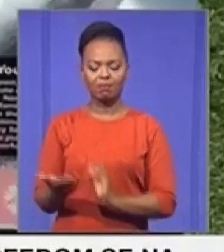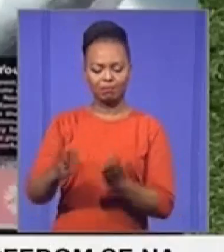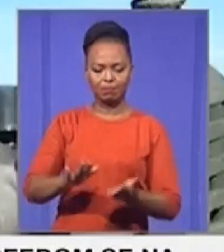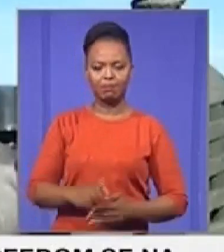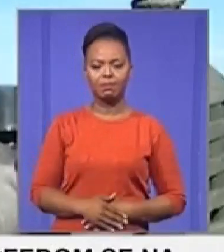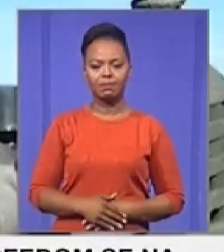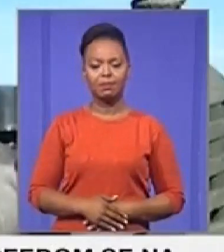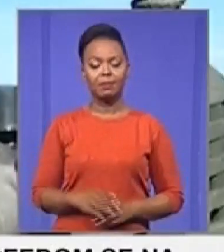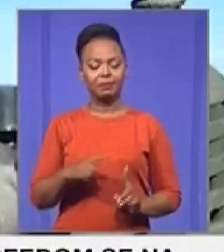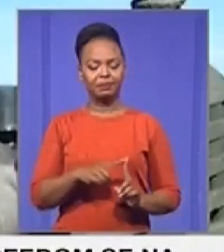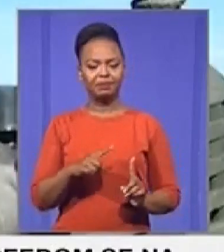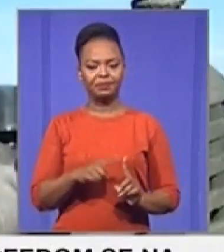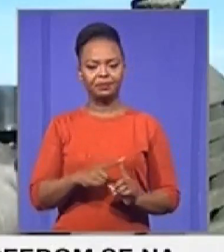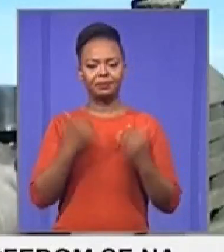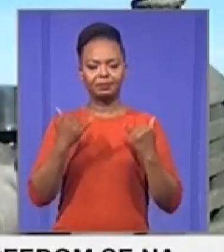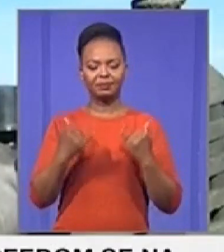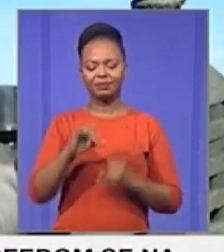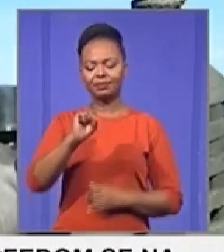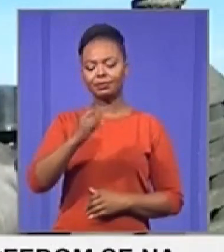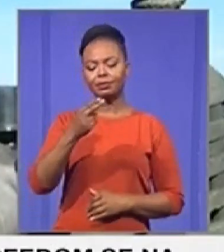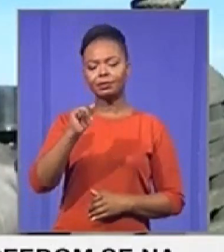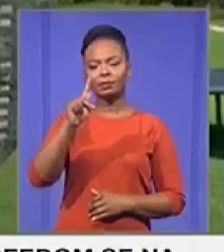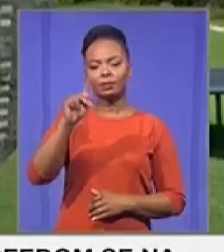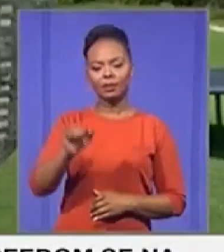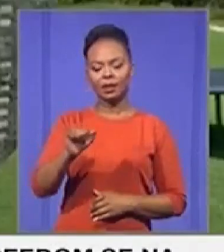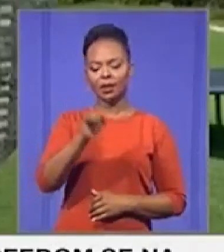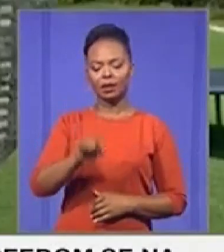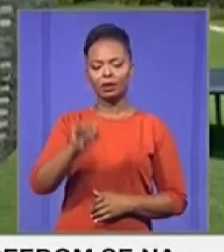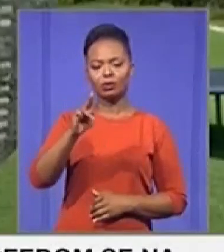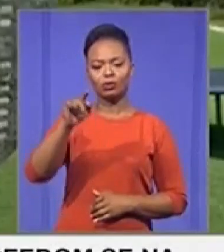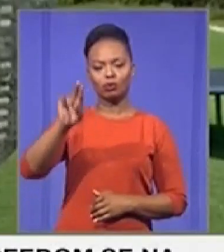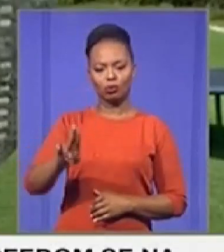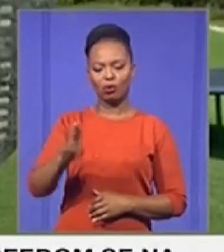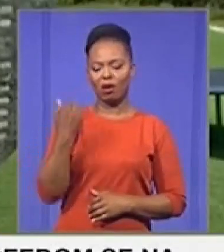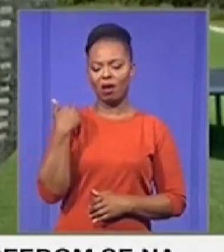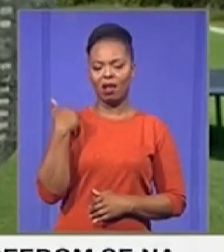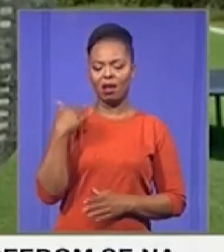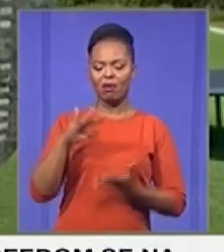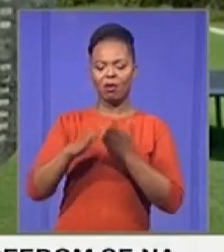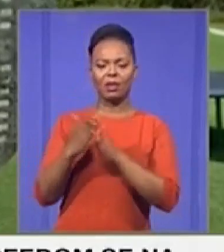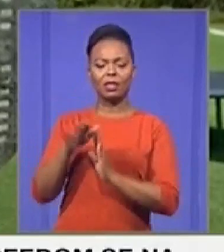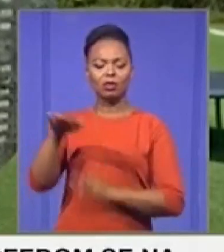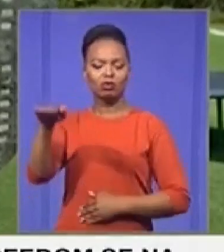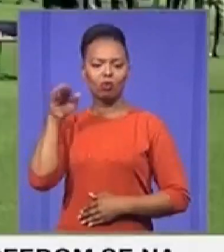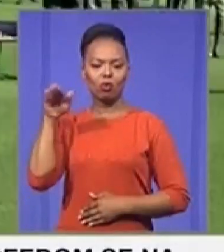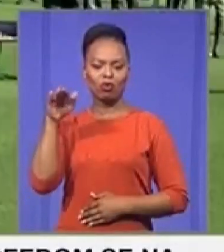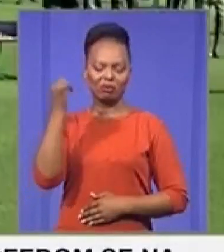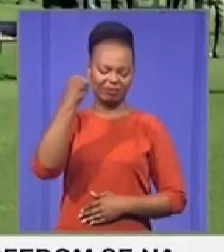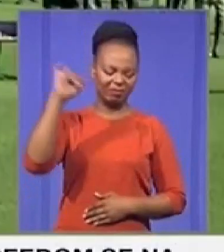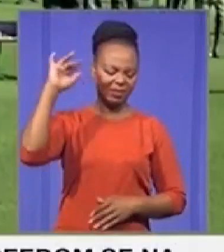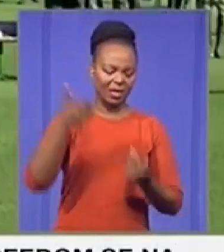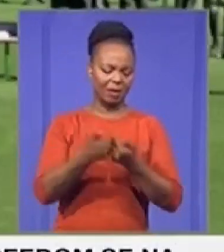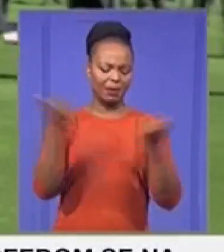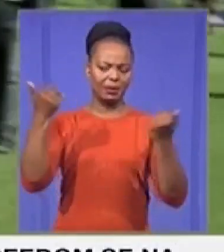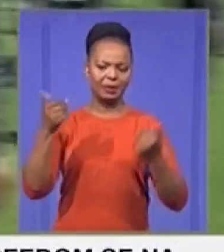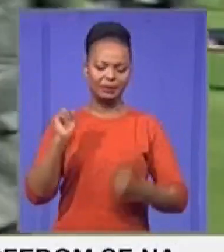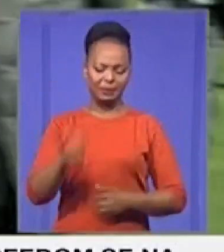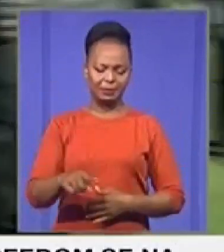nakong ya bokoloniale e bontsha le bahlabani ba fapaneng ba morabe wa maZulu ba neng ba le kgahlano le tsamaiso ena ya